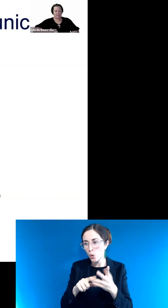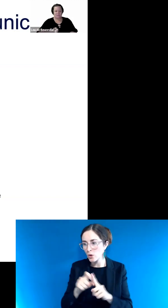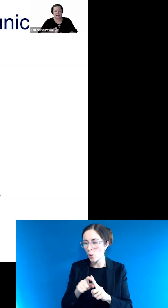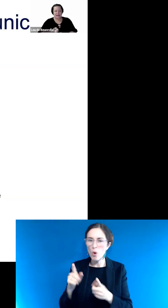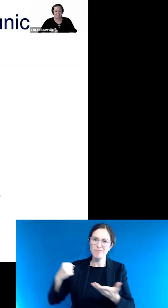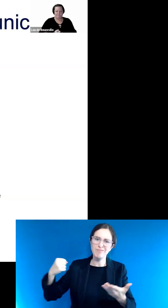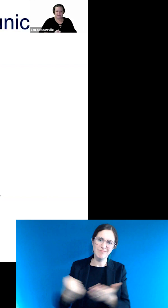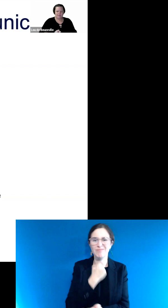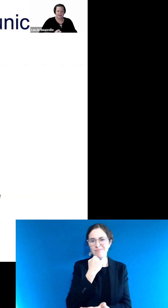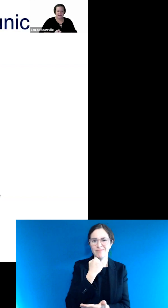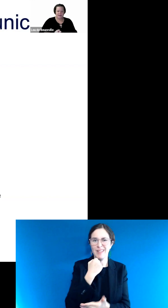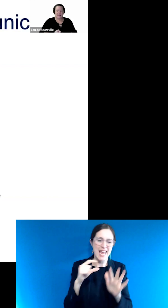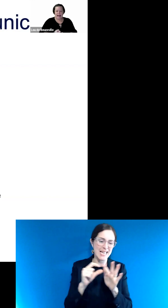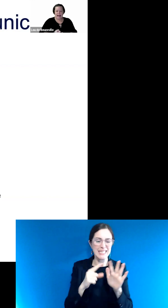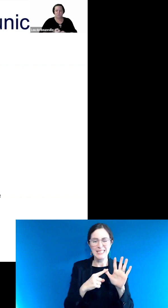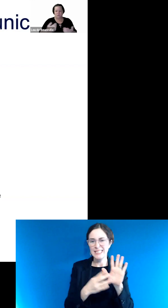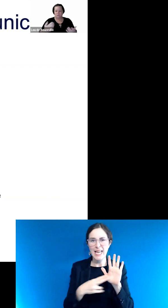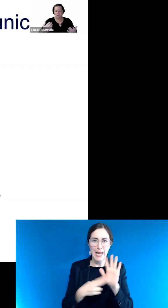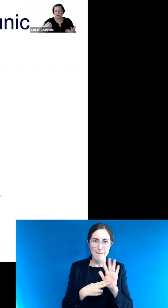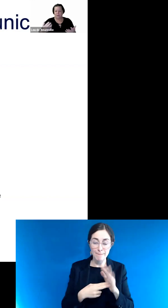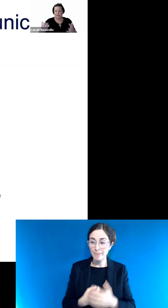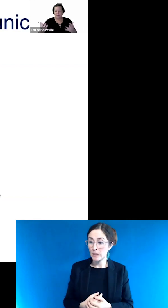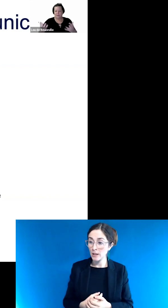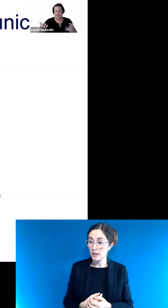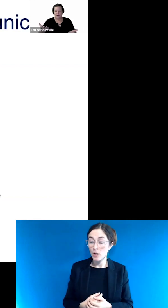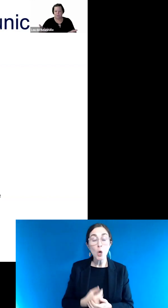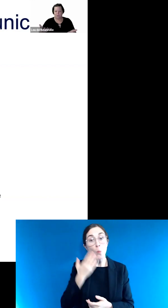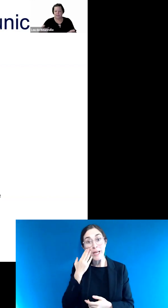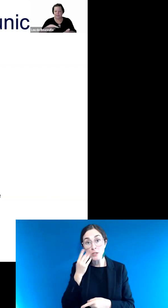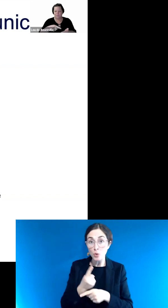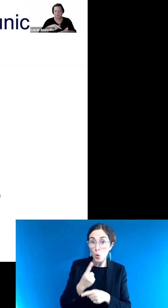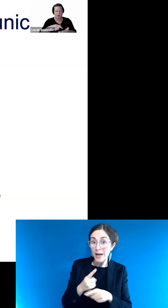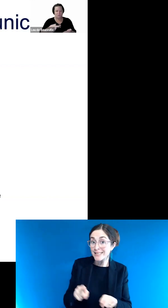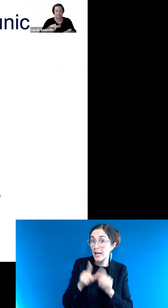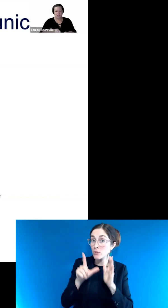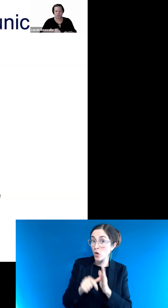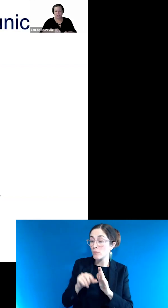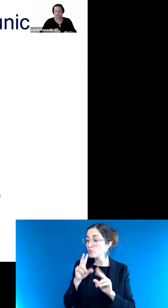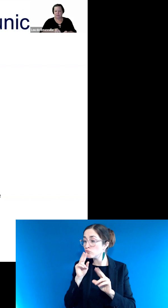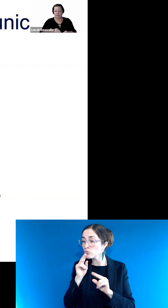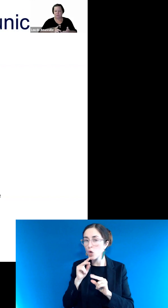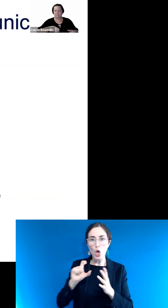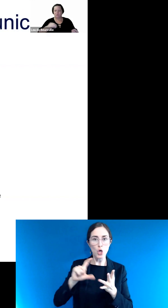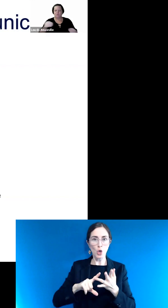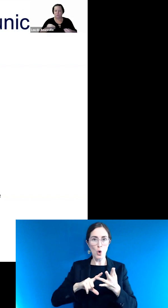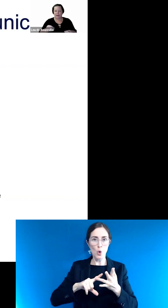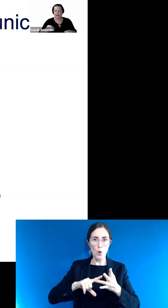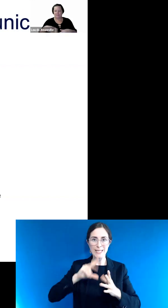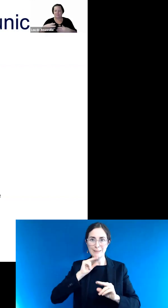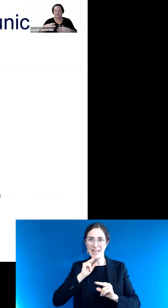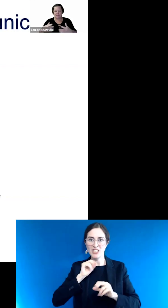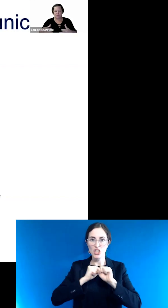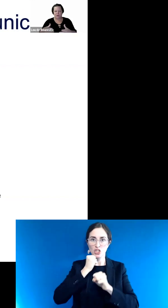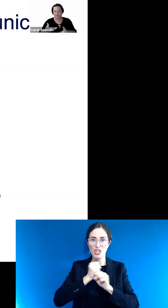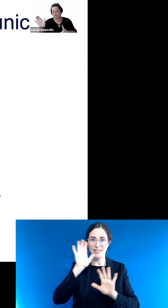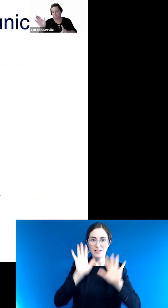that means oh damn. And while talking, they'll do what I'm doing here, which is co-speech gesture, which is moving your hands